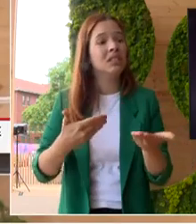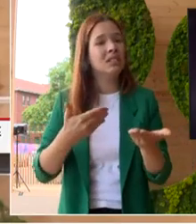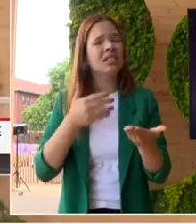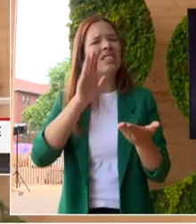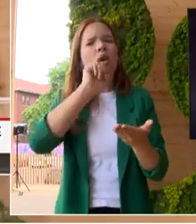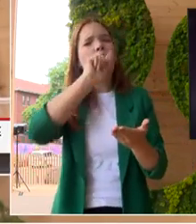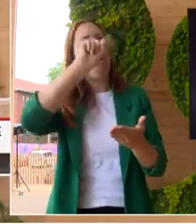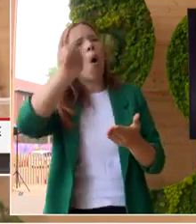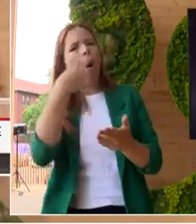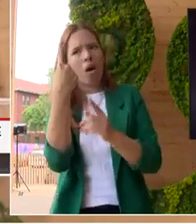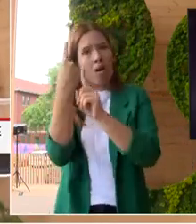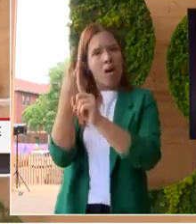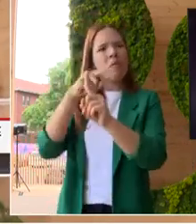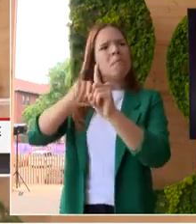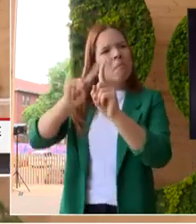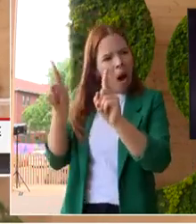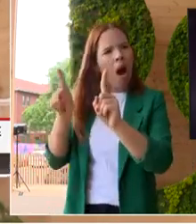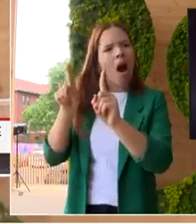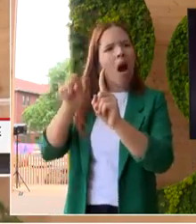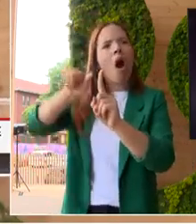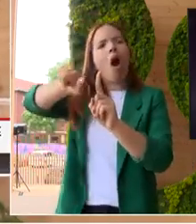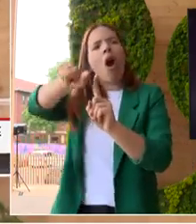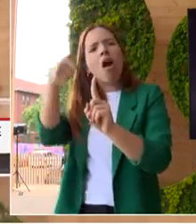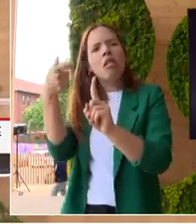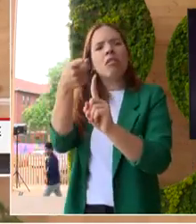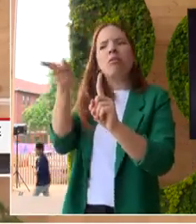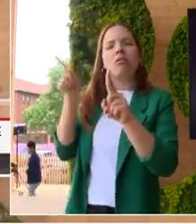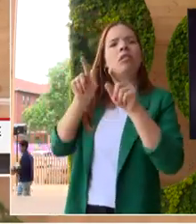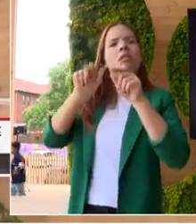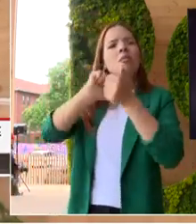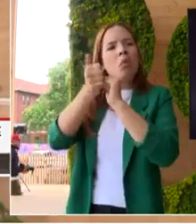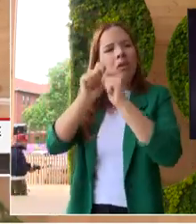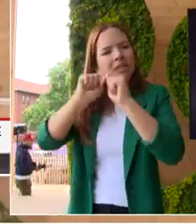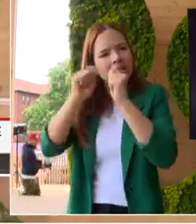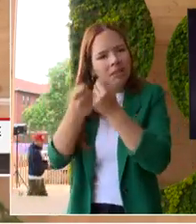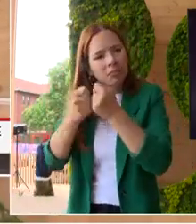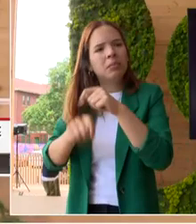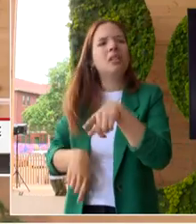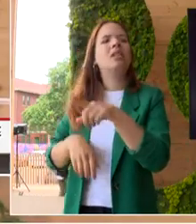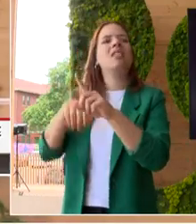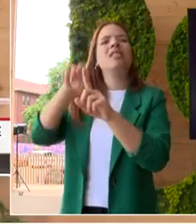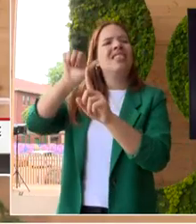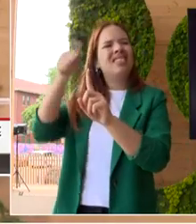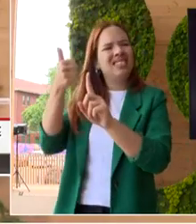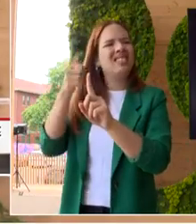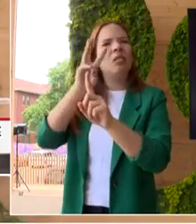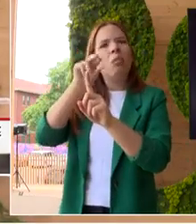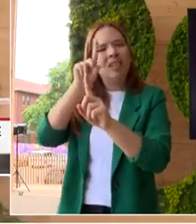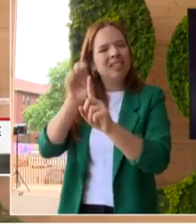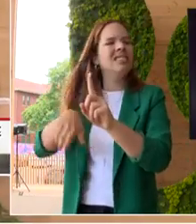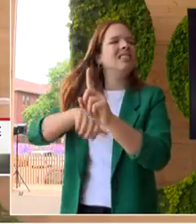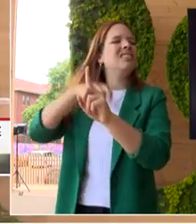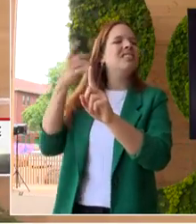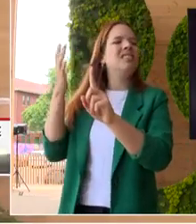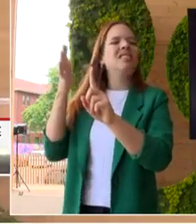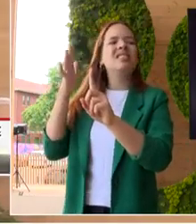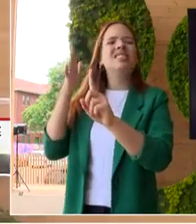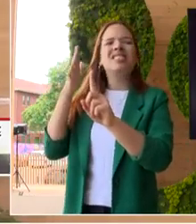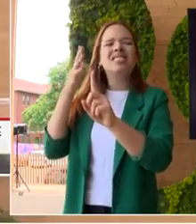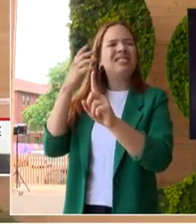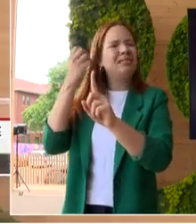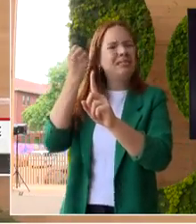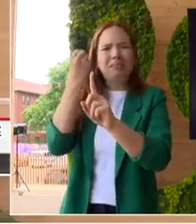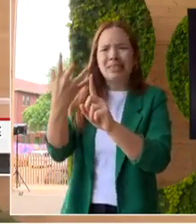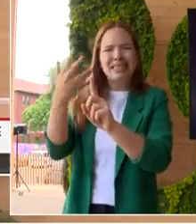Washington Wizards, but also world-class entertainment. Some people didn't think that we would